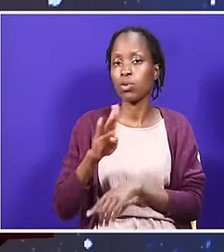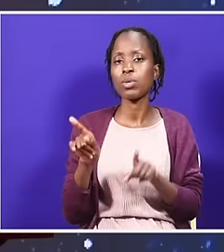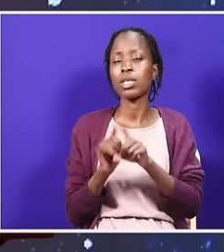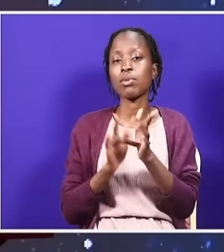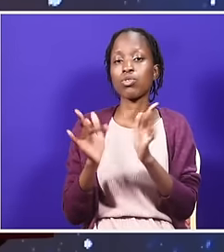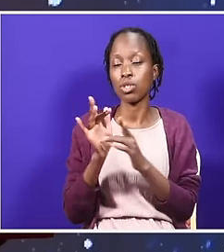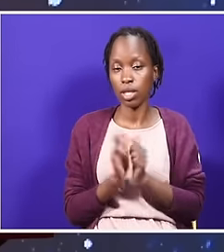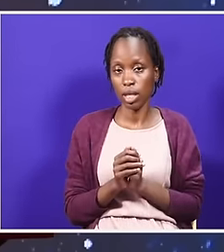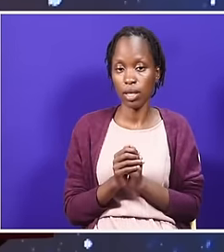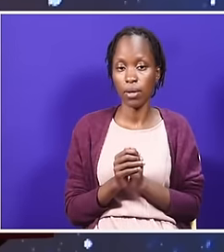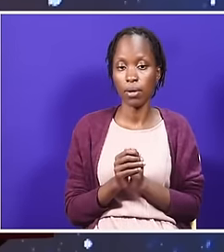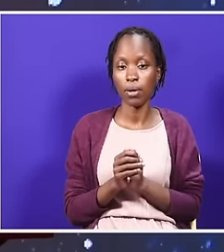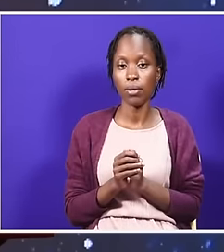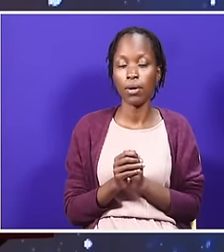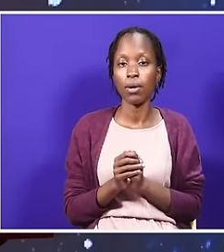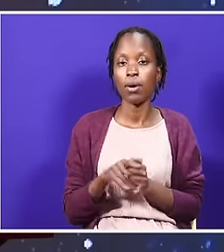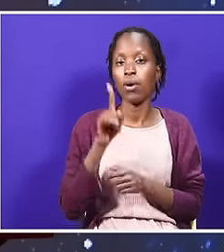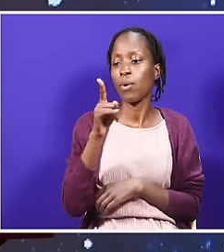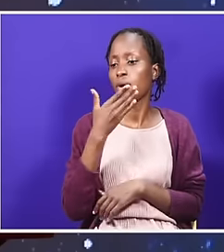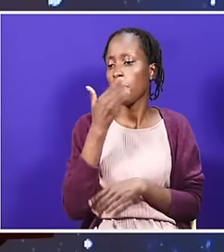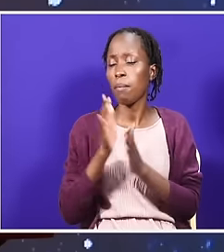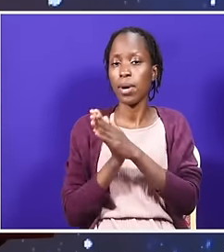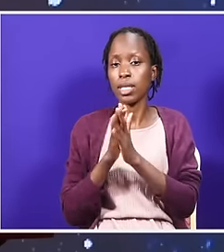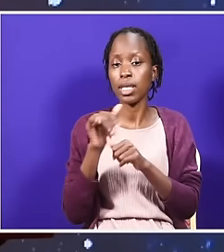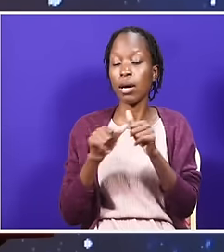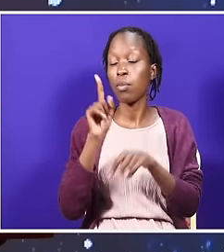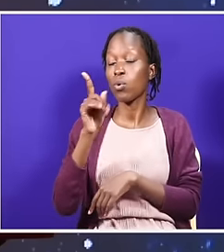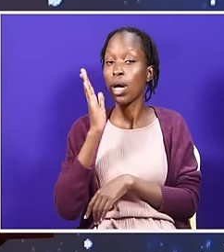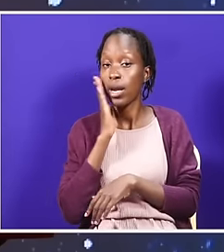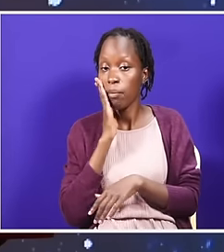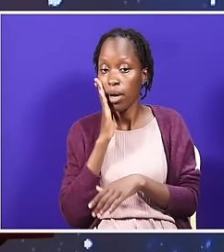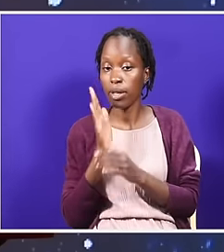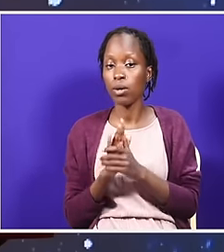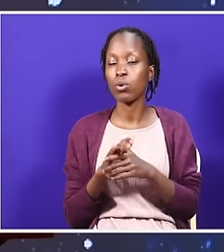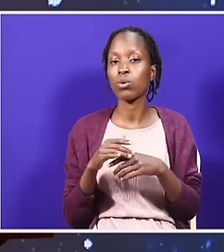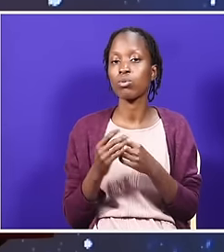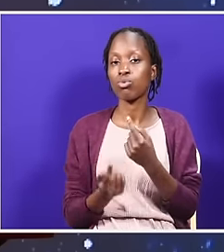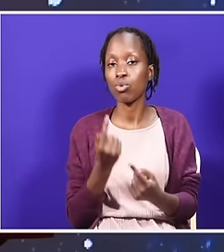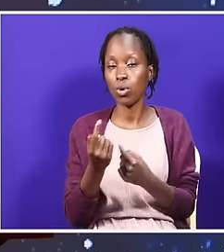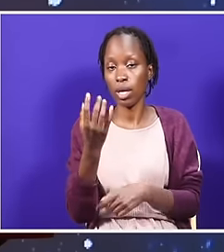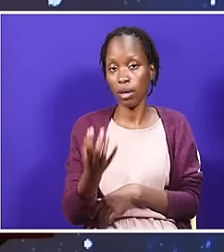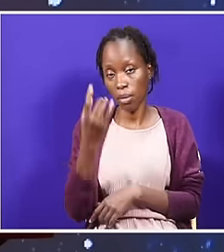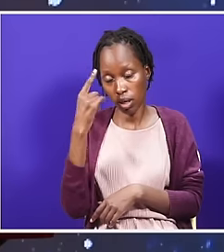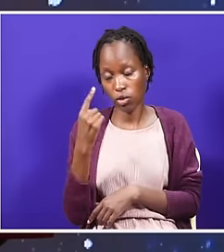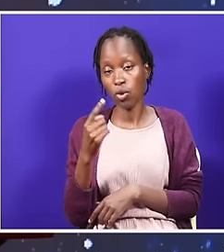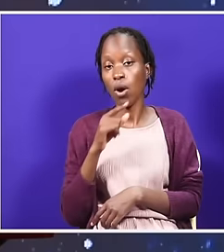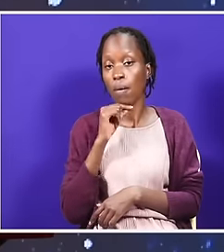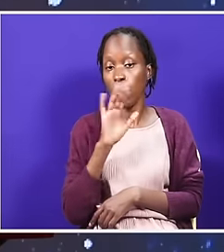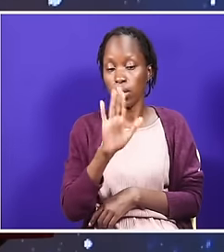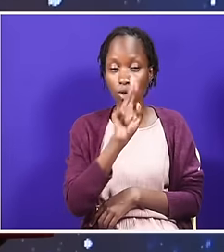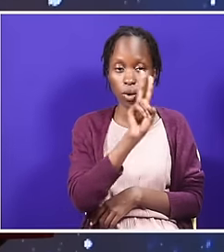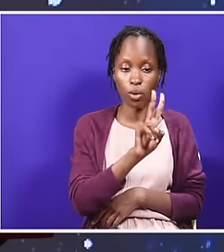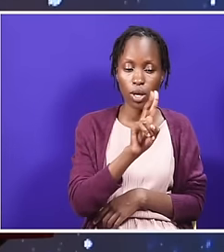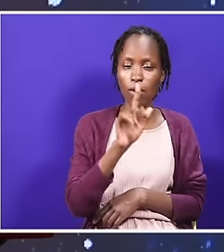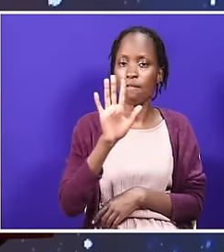like Jesus. But one of my favorite stories is about a mom who was making mandazis one morning for her two little boys. One